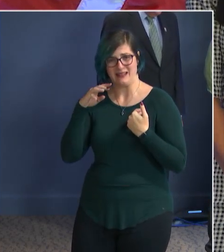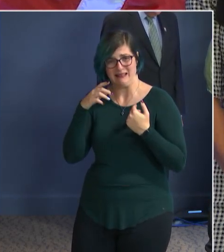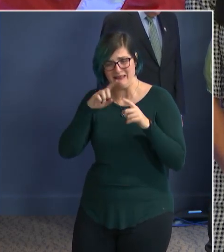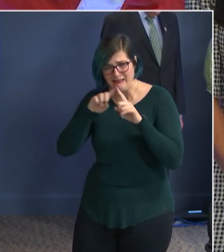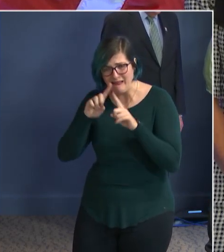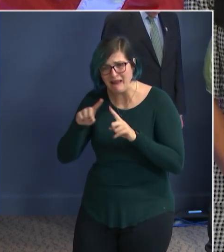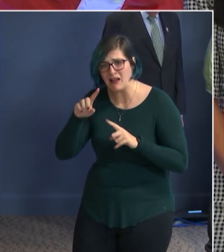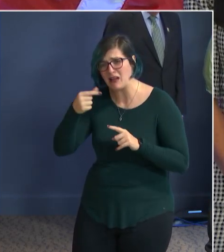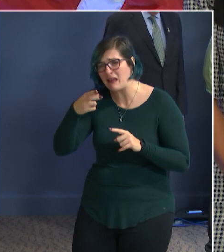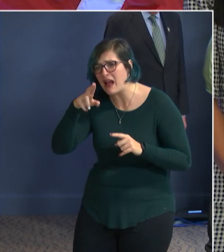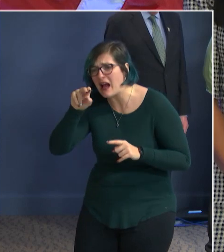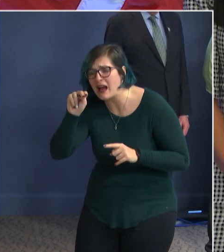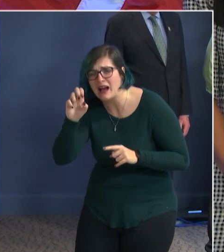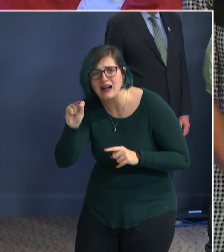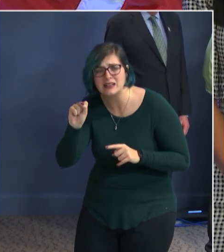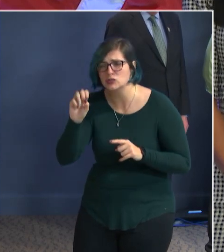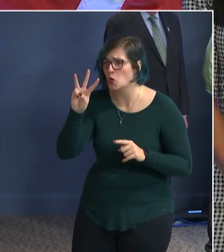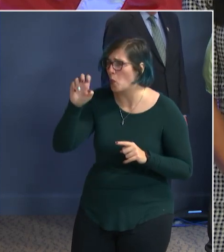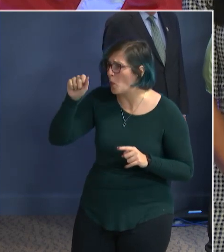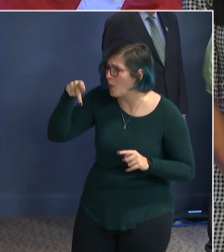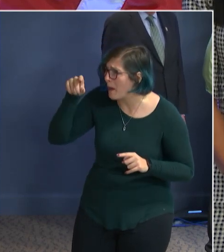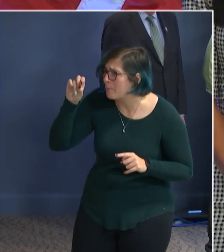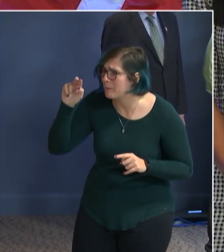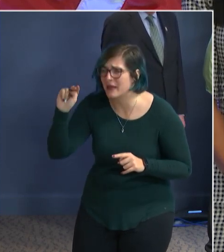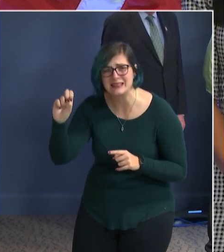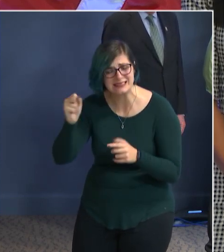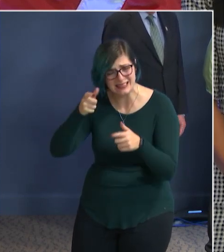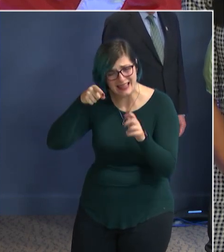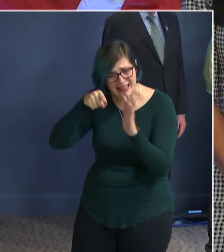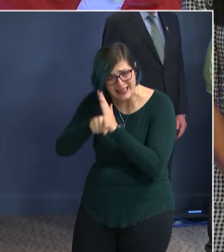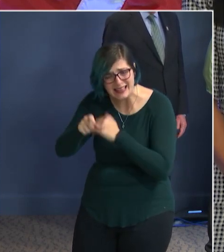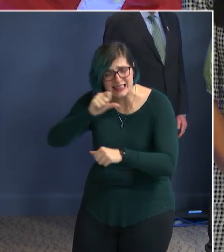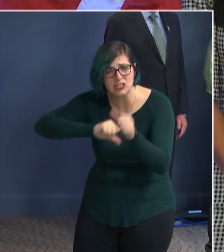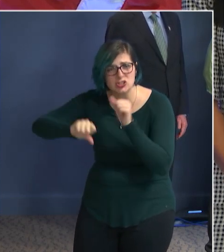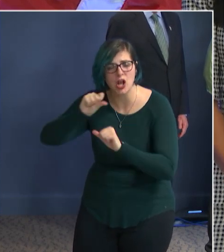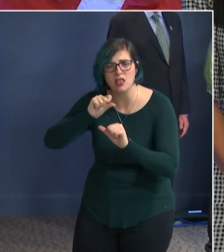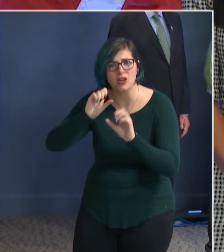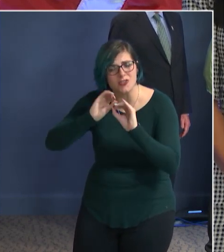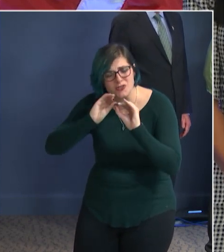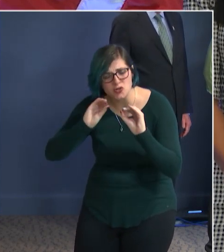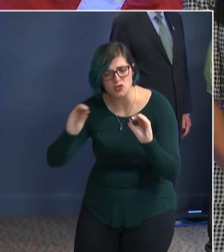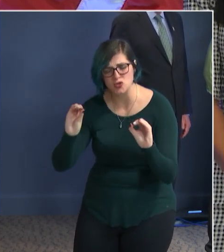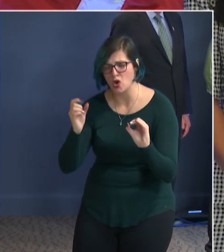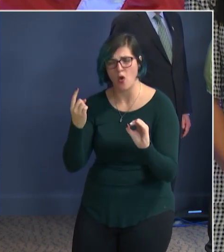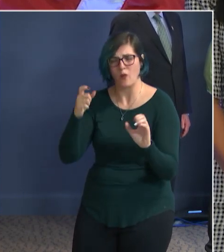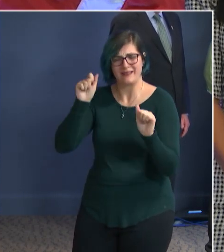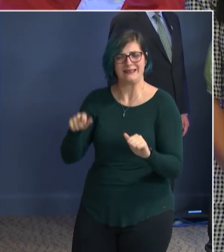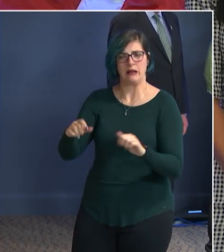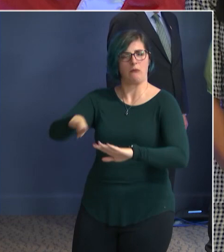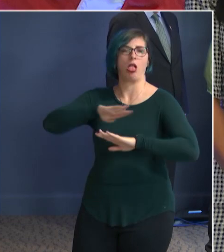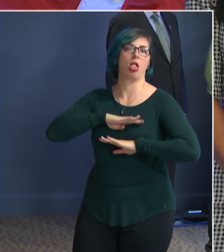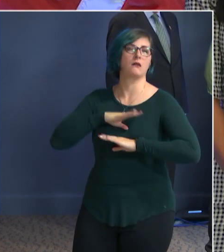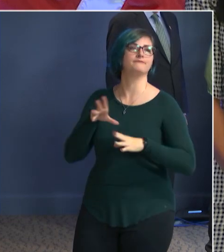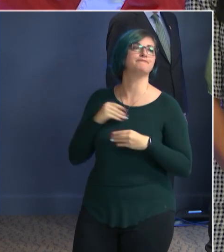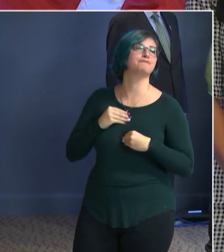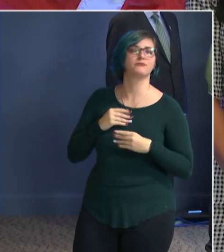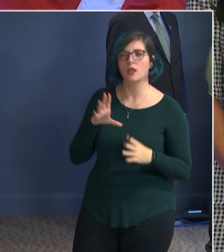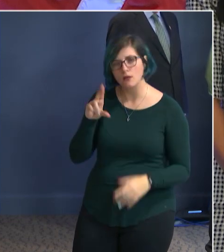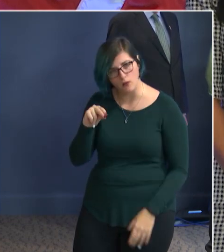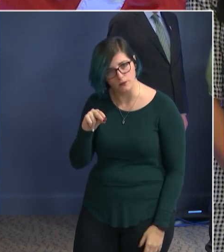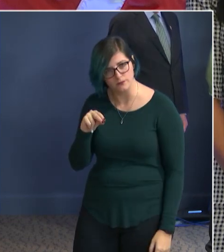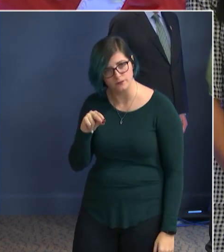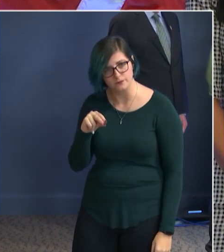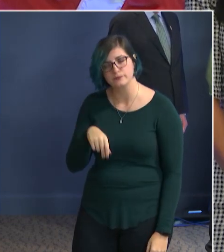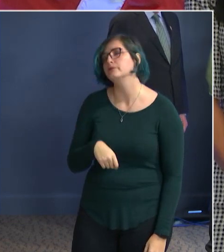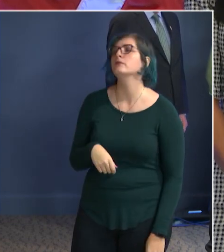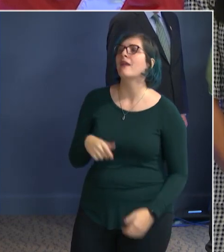and using weapons and killing each other. None of us can be satisfied with that. And so anytime there's a